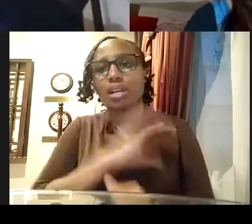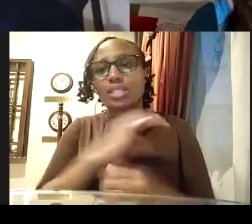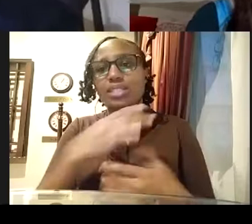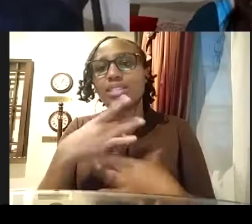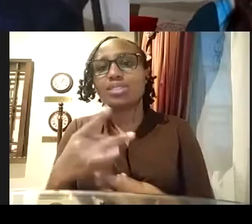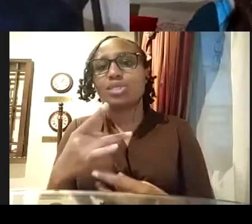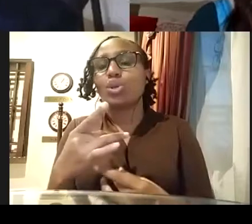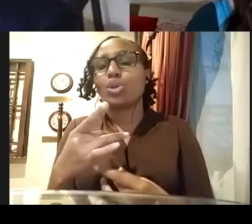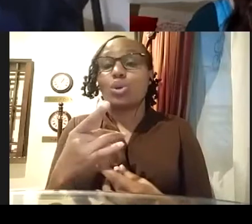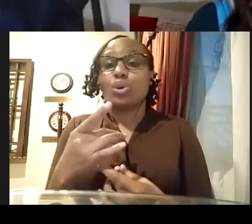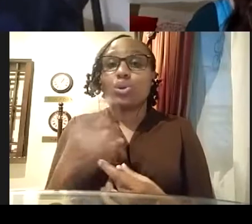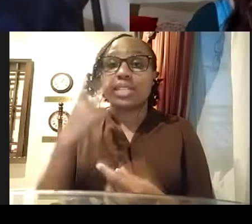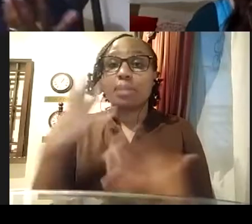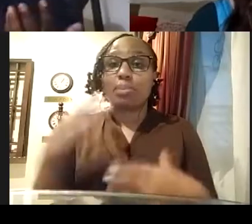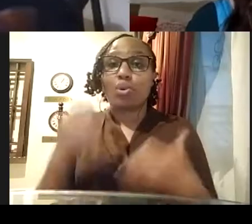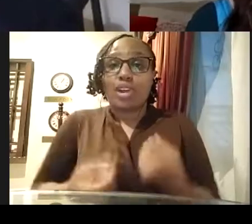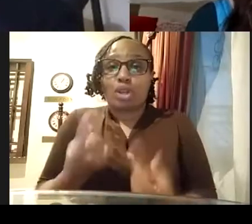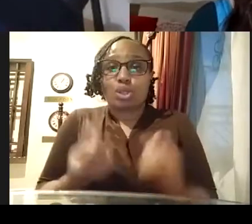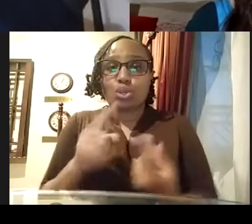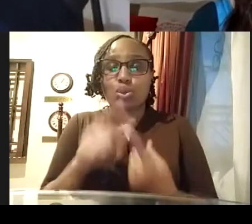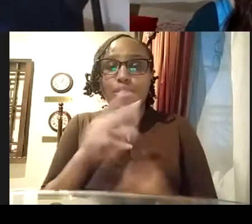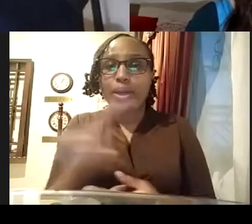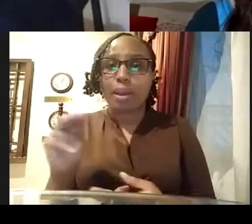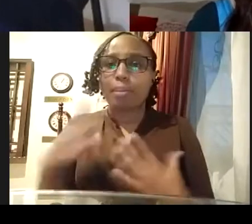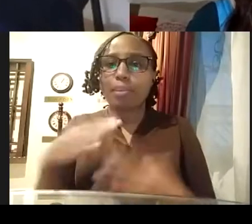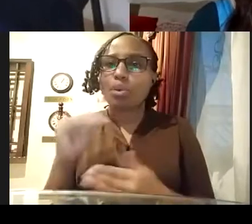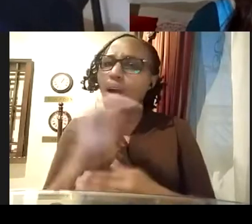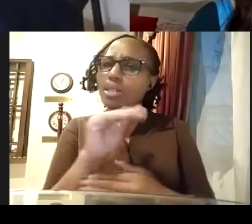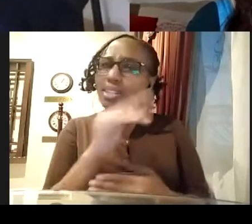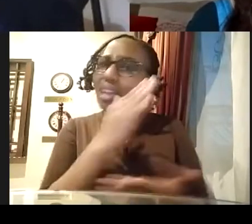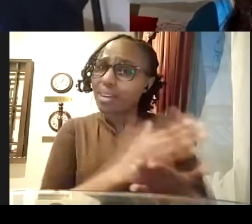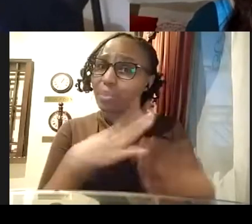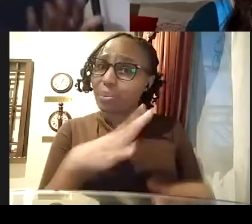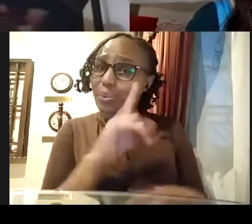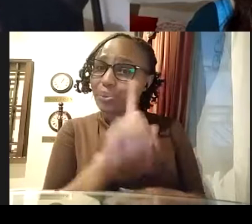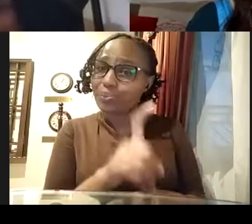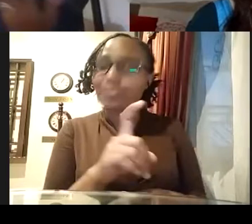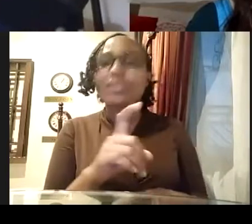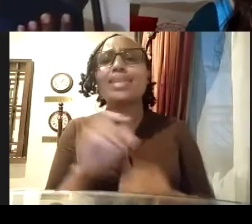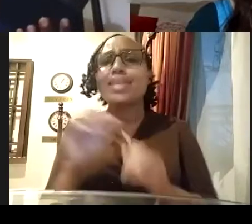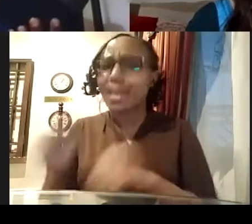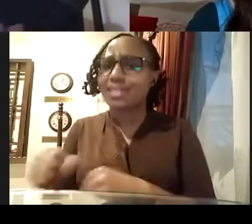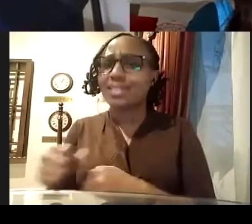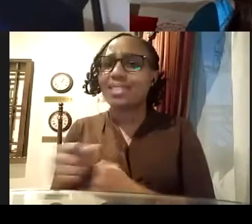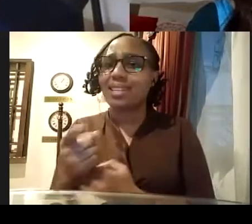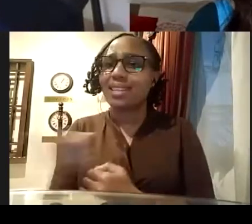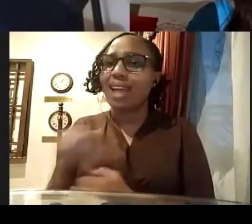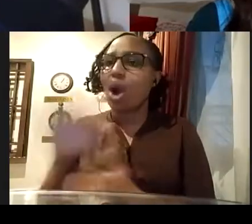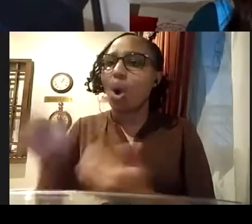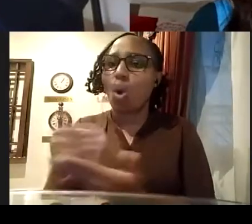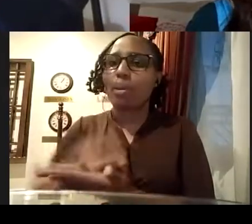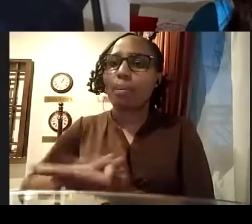them. And people keep asking me if they're based on real people, and none of them really are, but all of the answer is yes and no. They're all based on